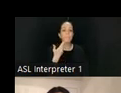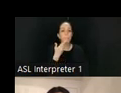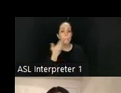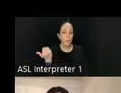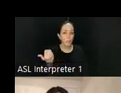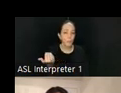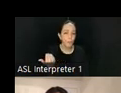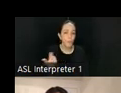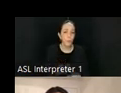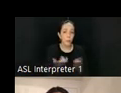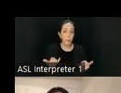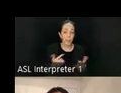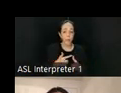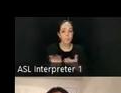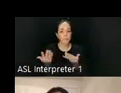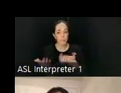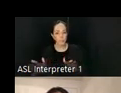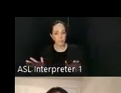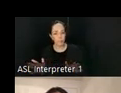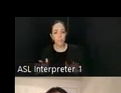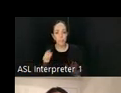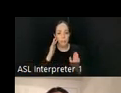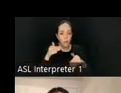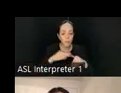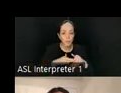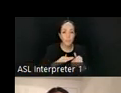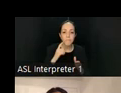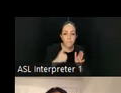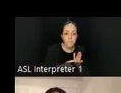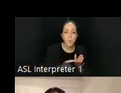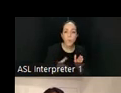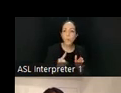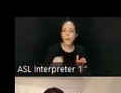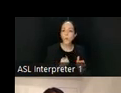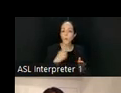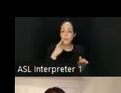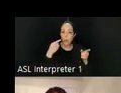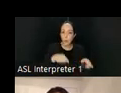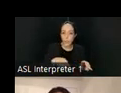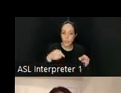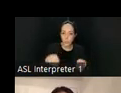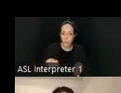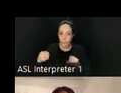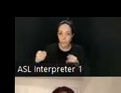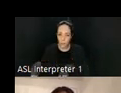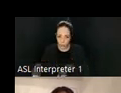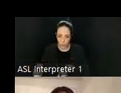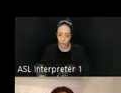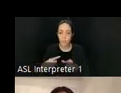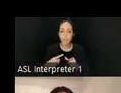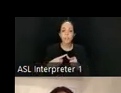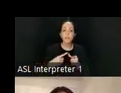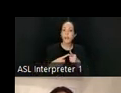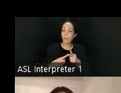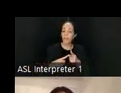phase, which focuses on identifying areas of agreement among commission members as to the form of that